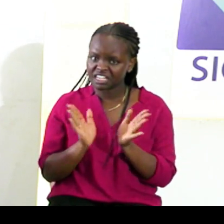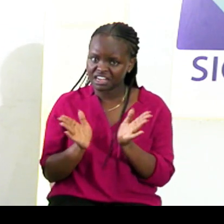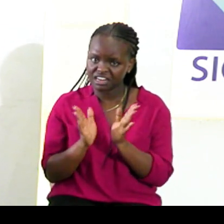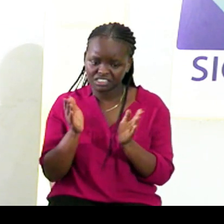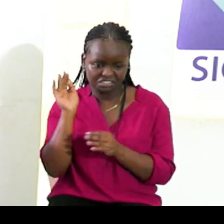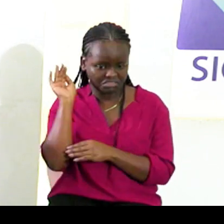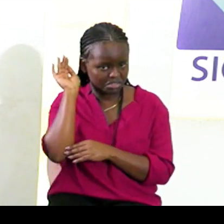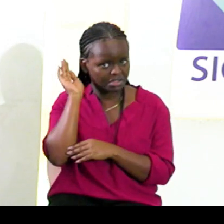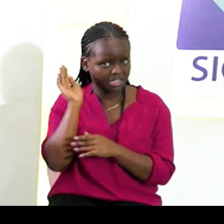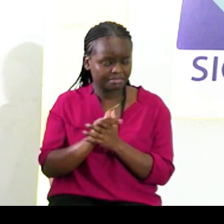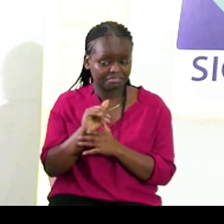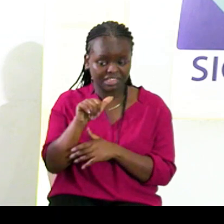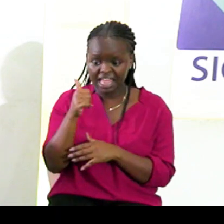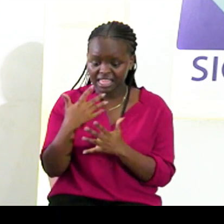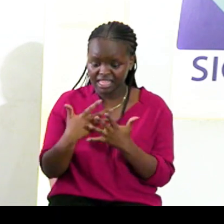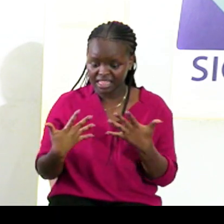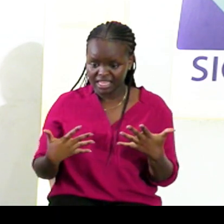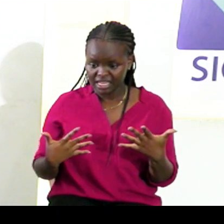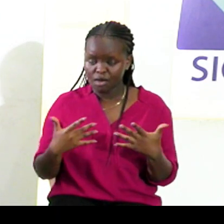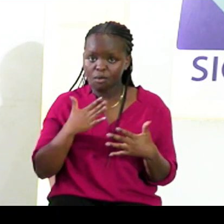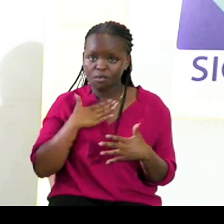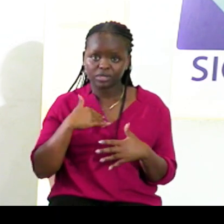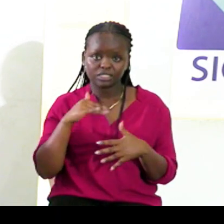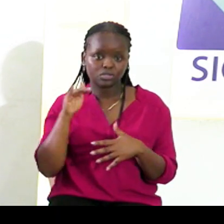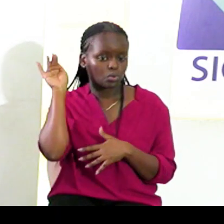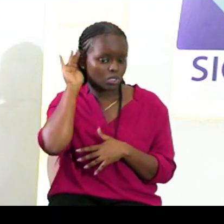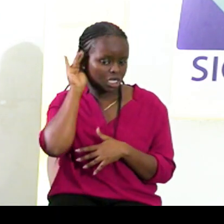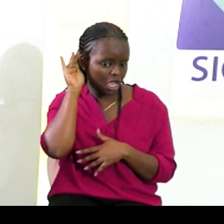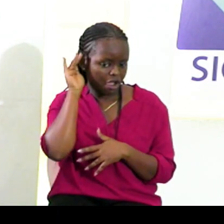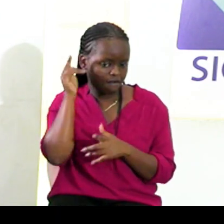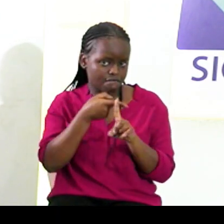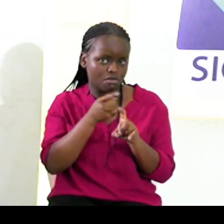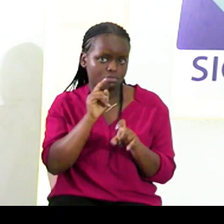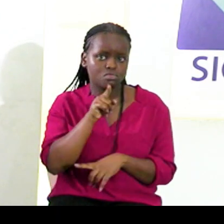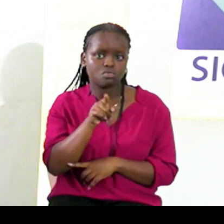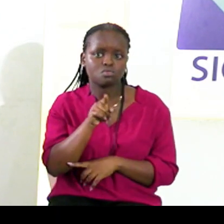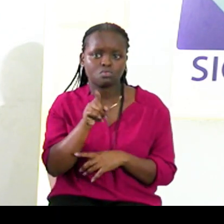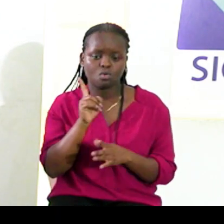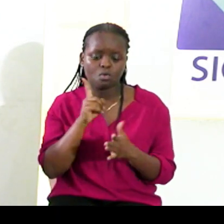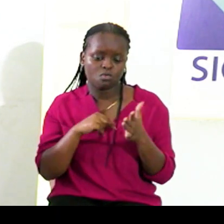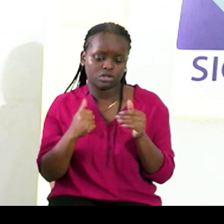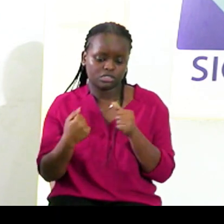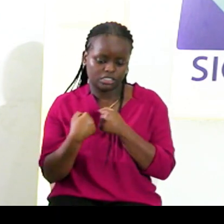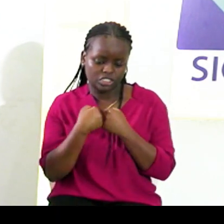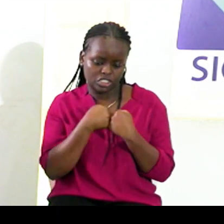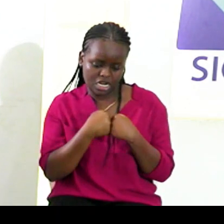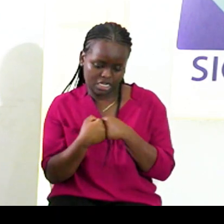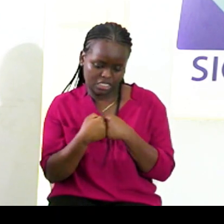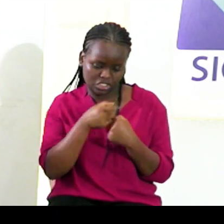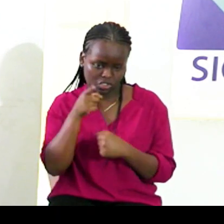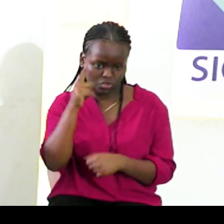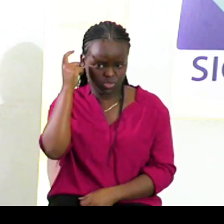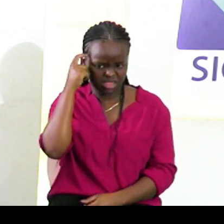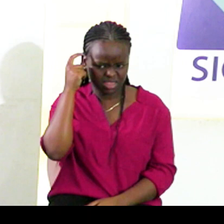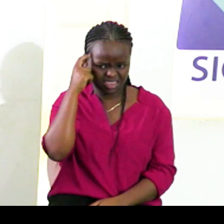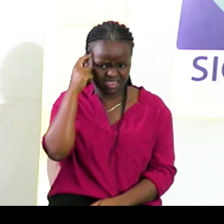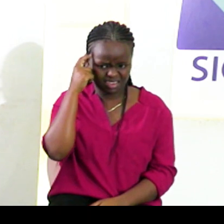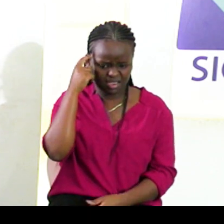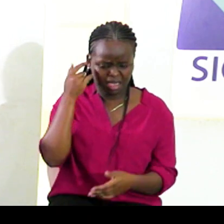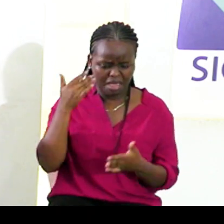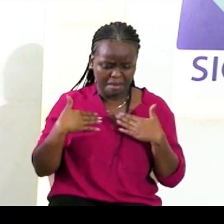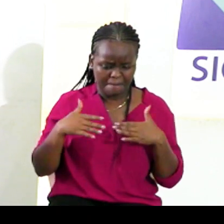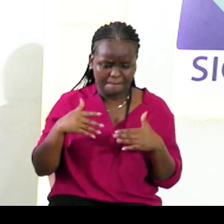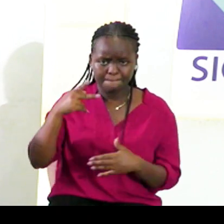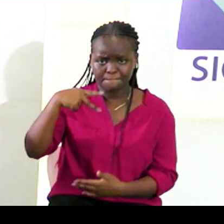Another thing that I would want us to hear from you are what challenges do you think people